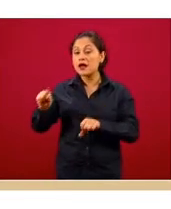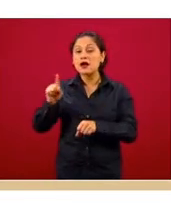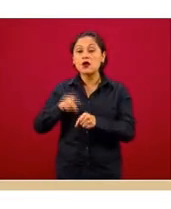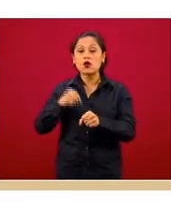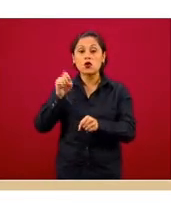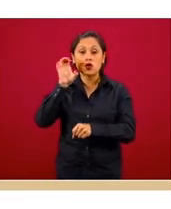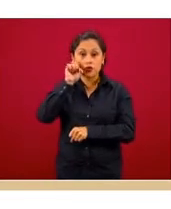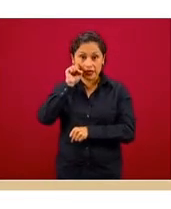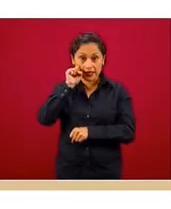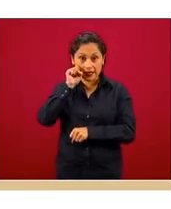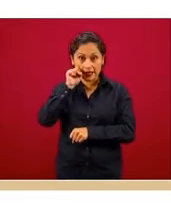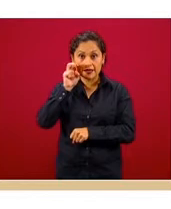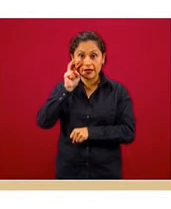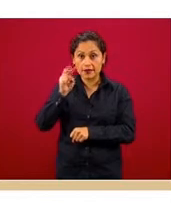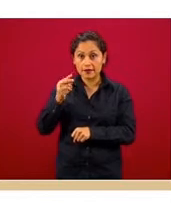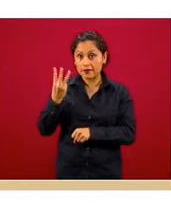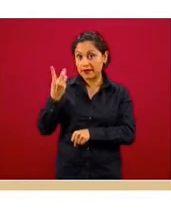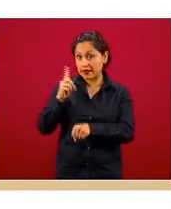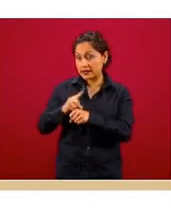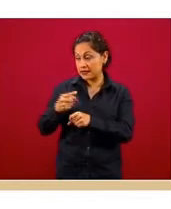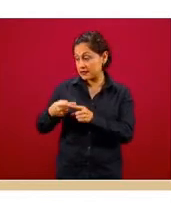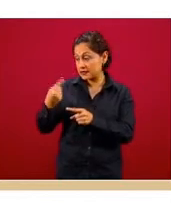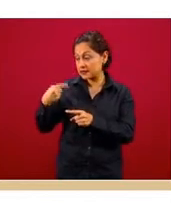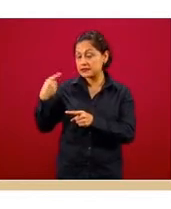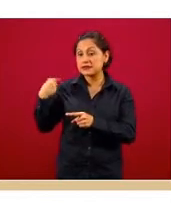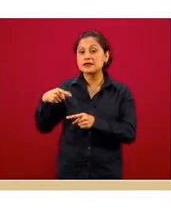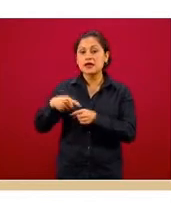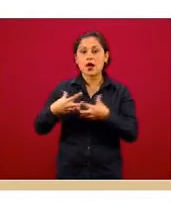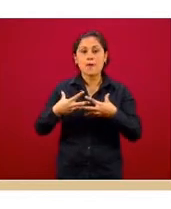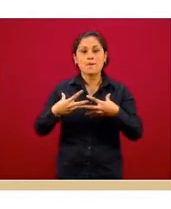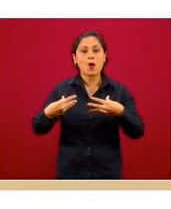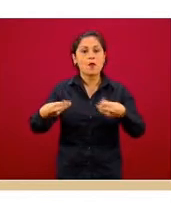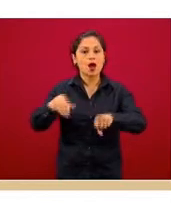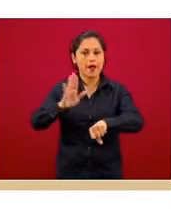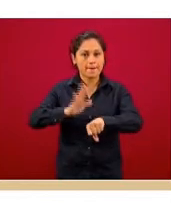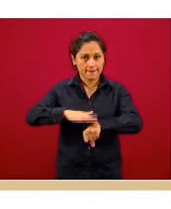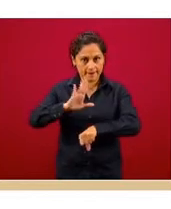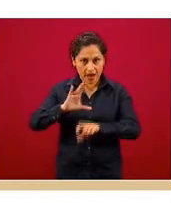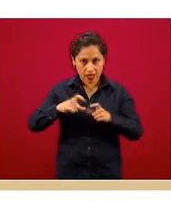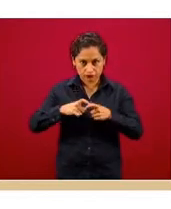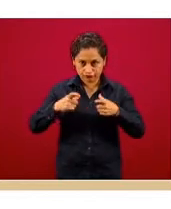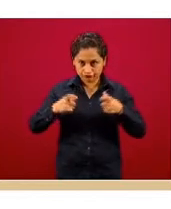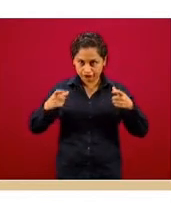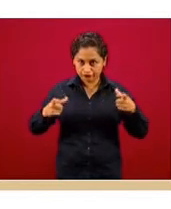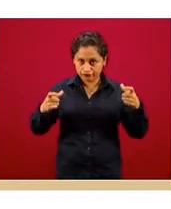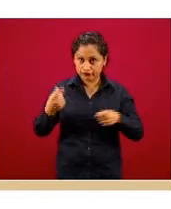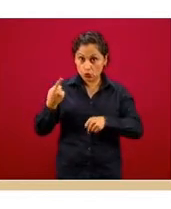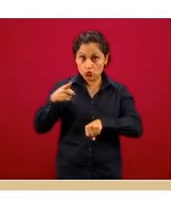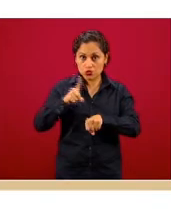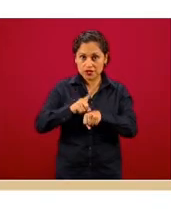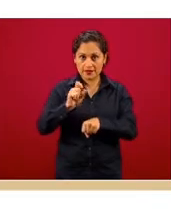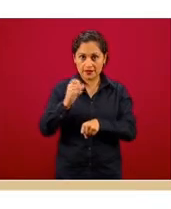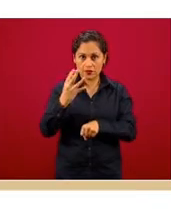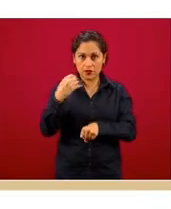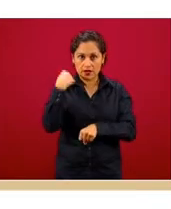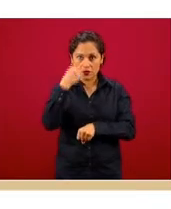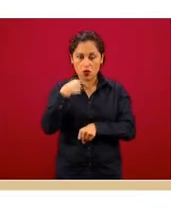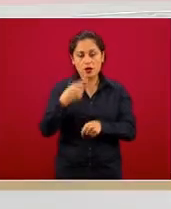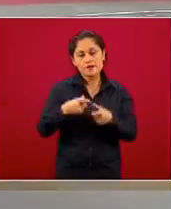little orange bars that represent what has happened in the last 3 days, where we've had the highest number of confirmed